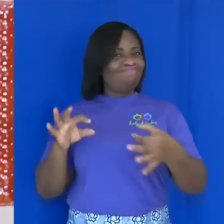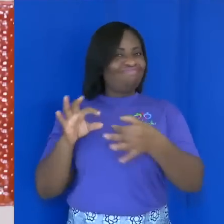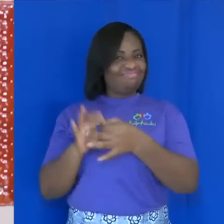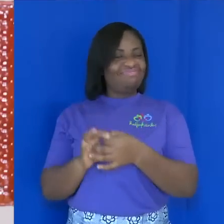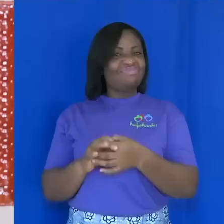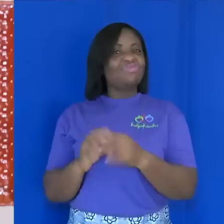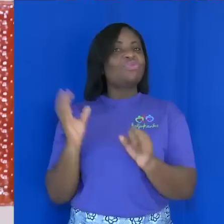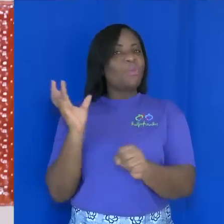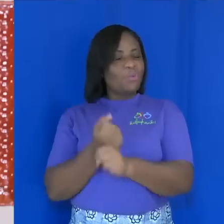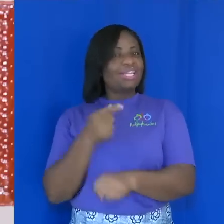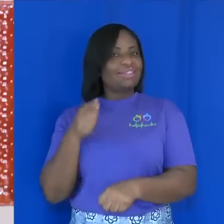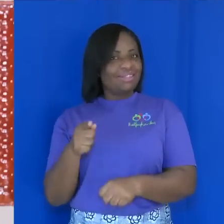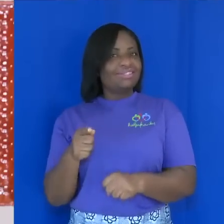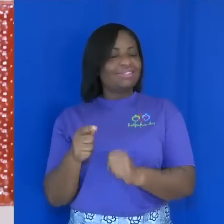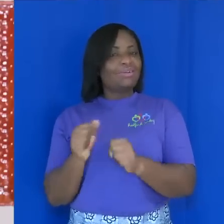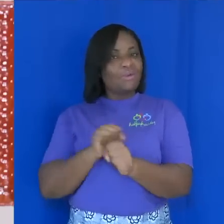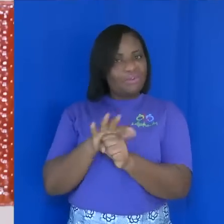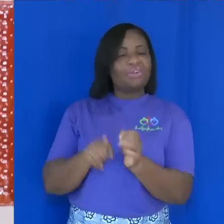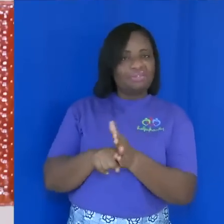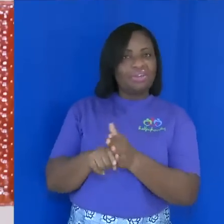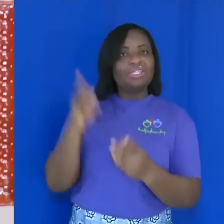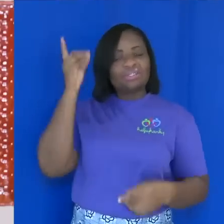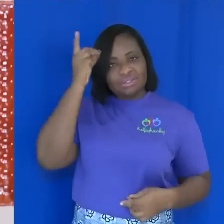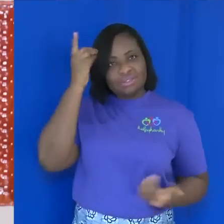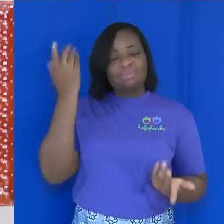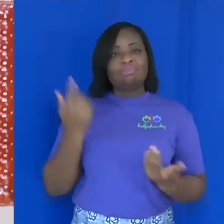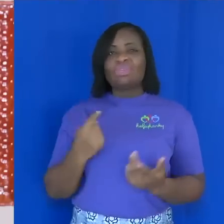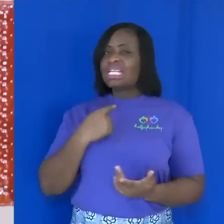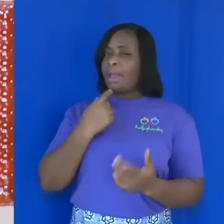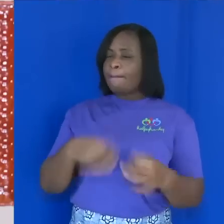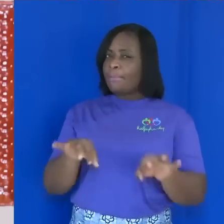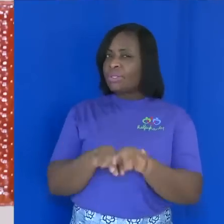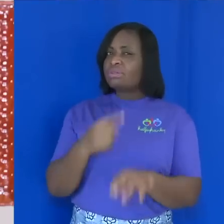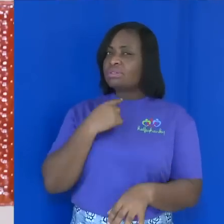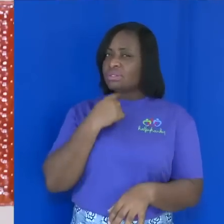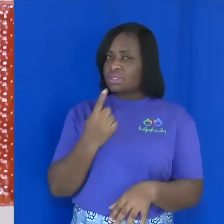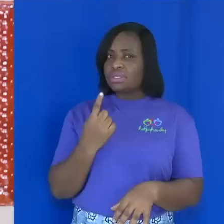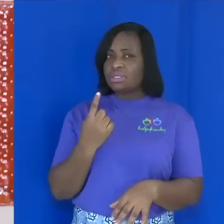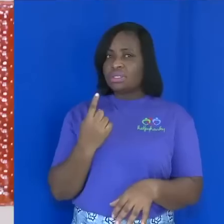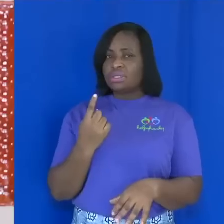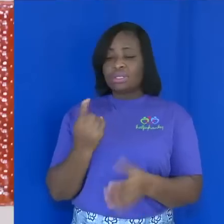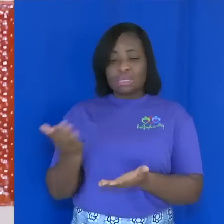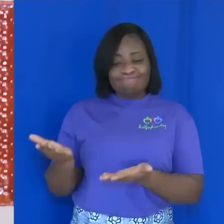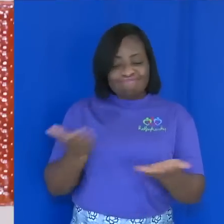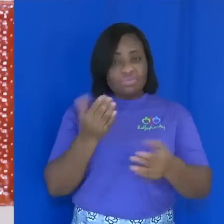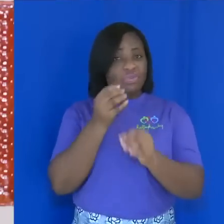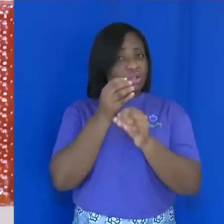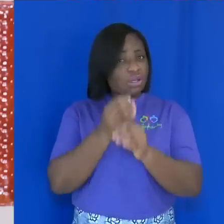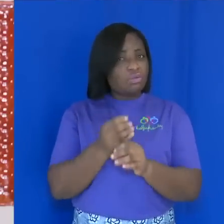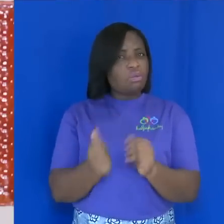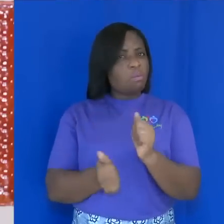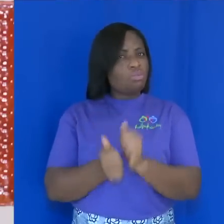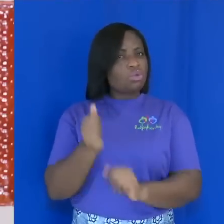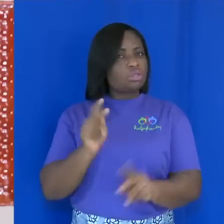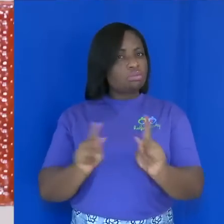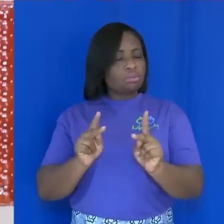this fight. It is important for me to stress that the cost of providing for the care of most persons